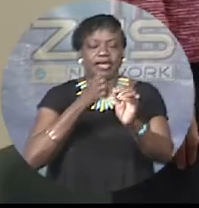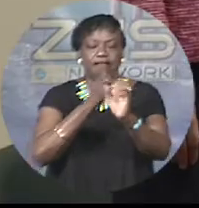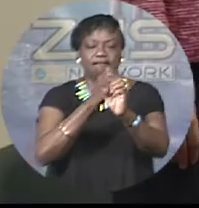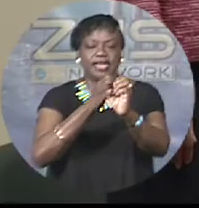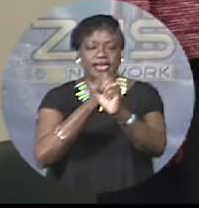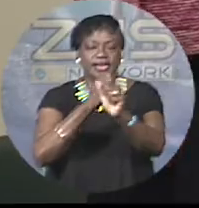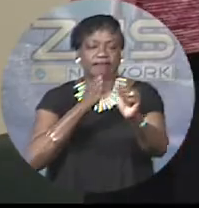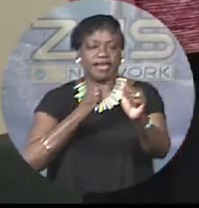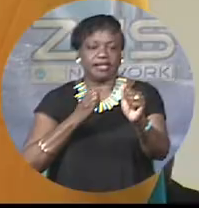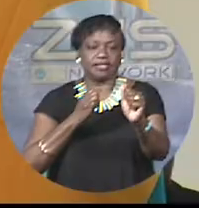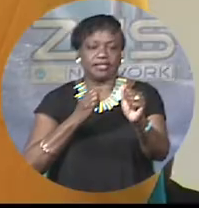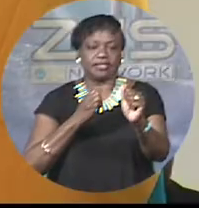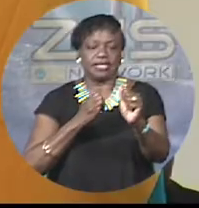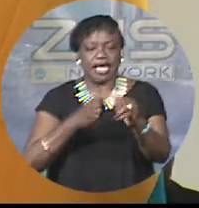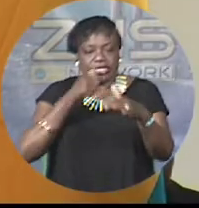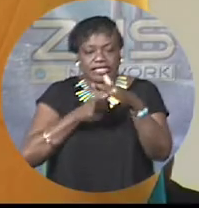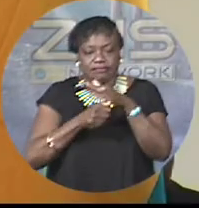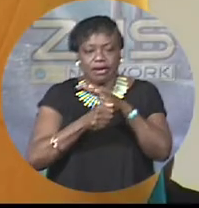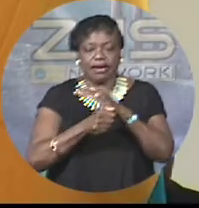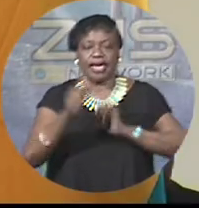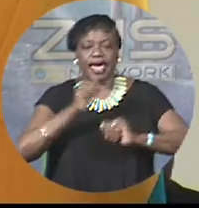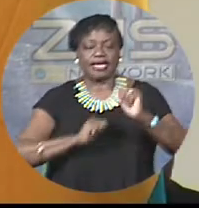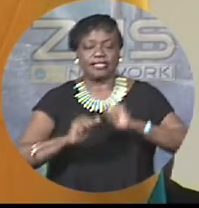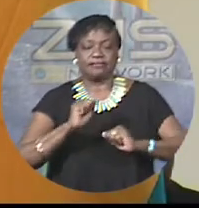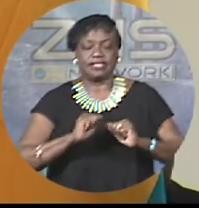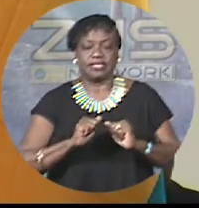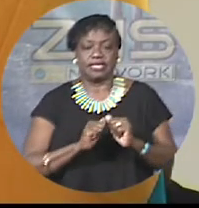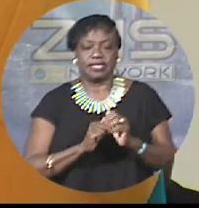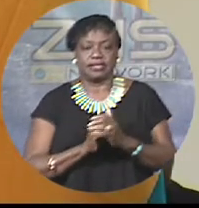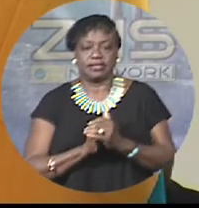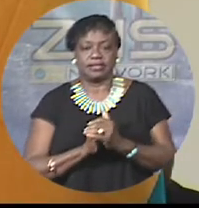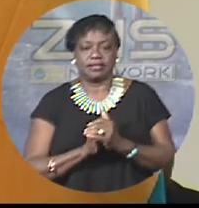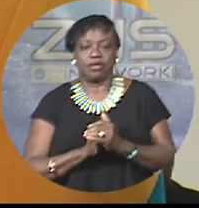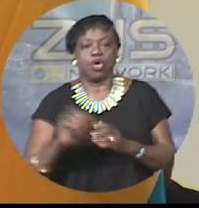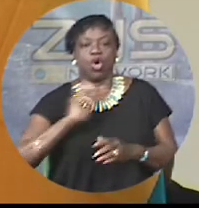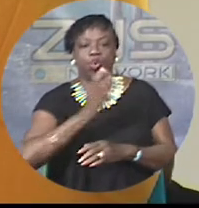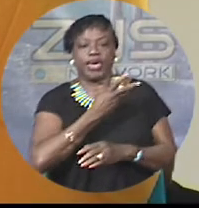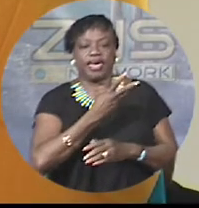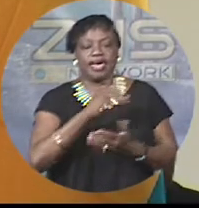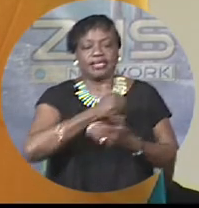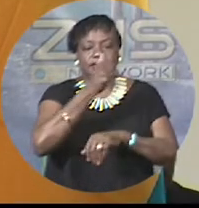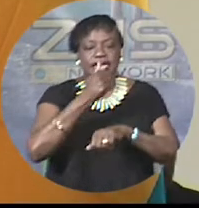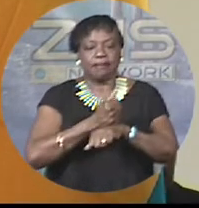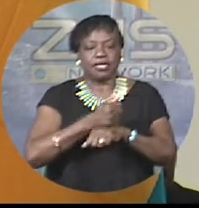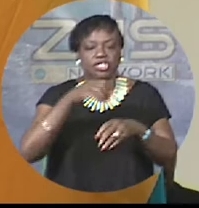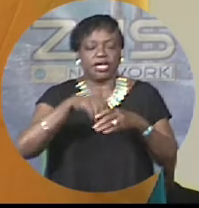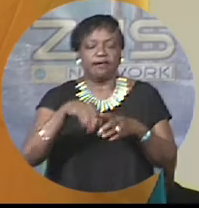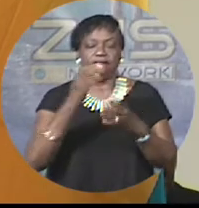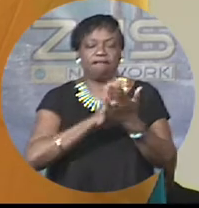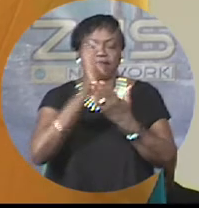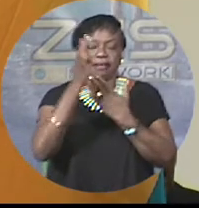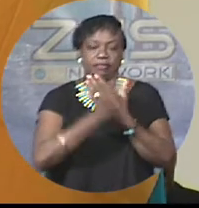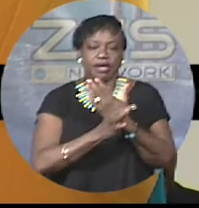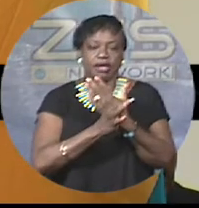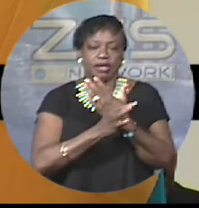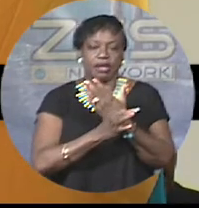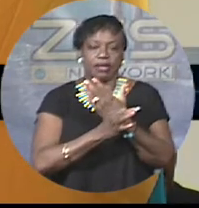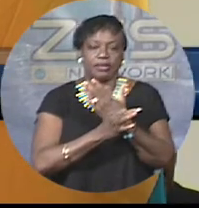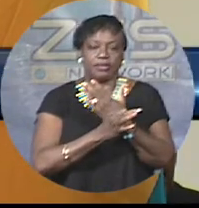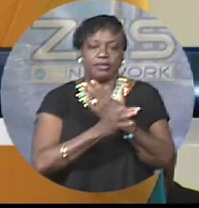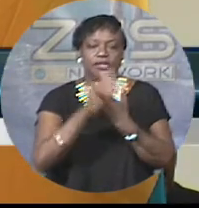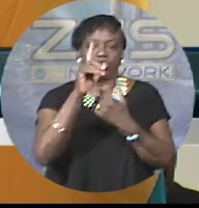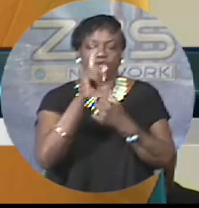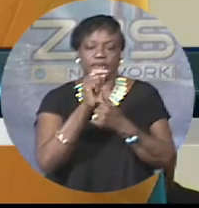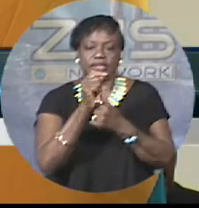activities. The Marine unit was reestablished in February 2015, and now have a complement